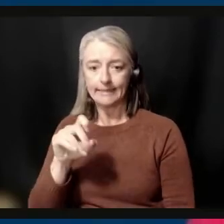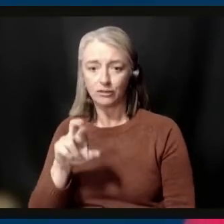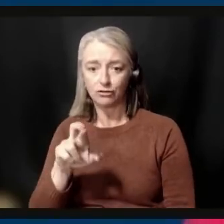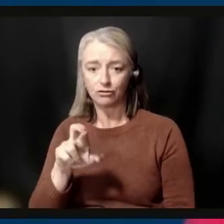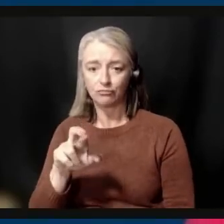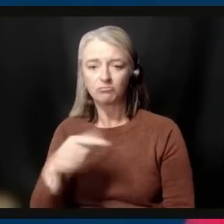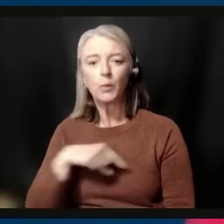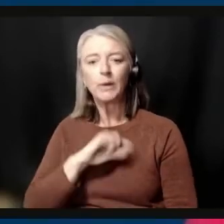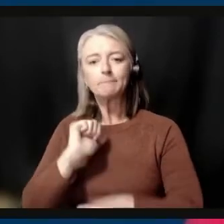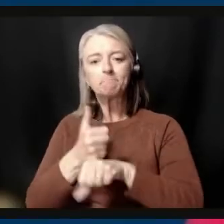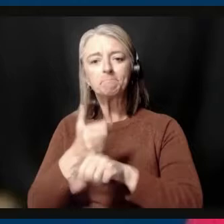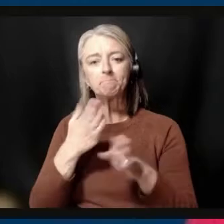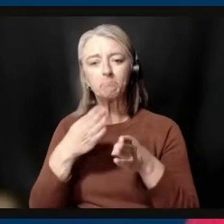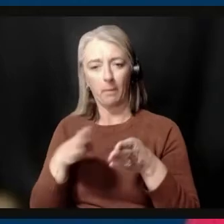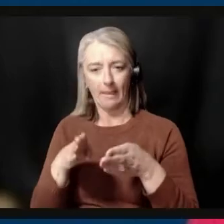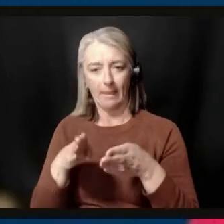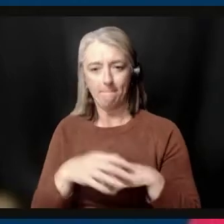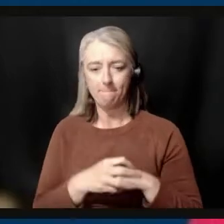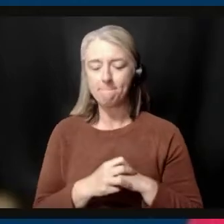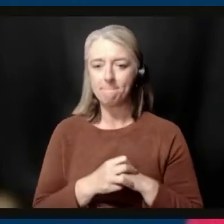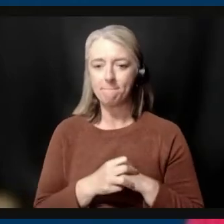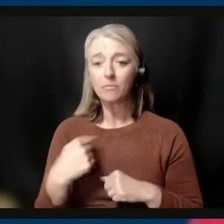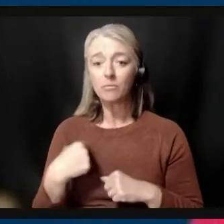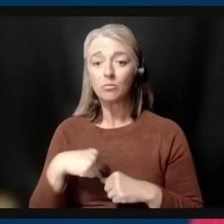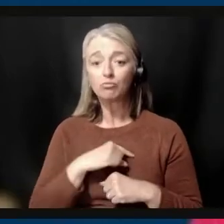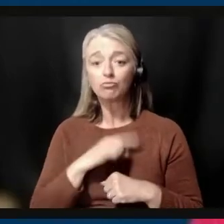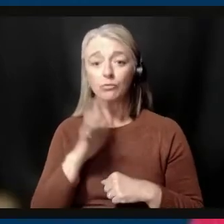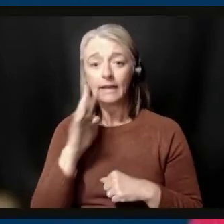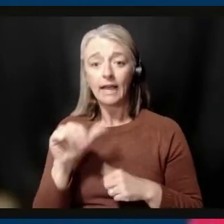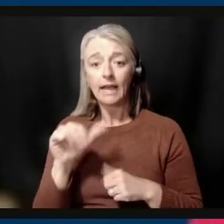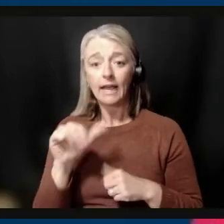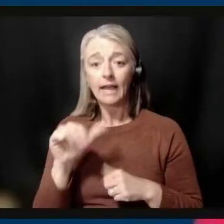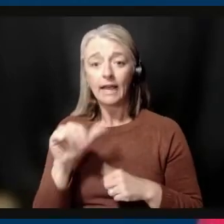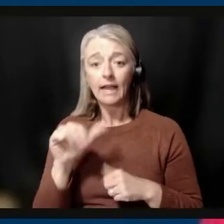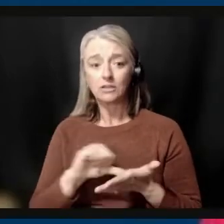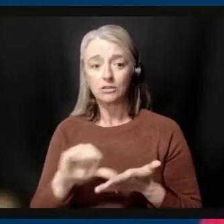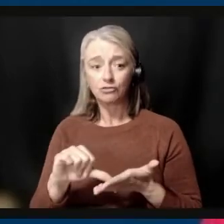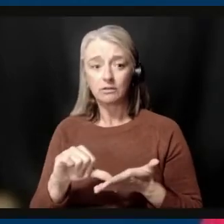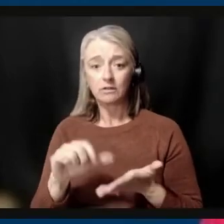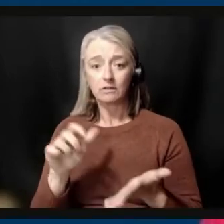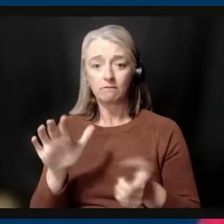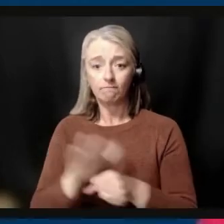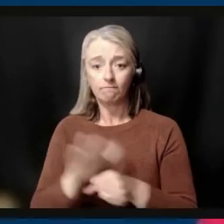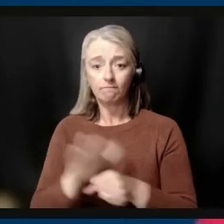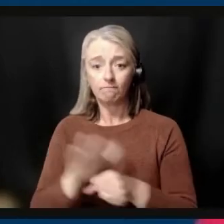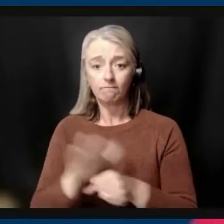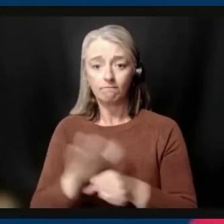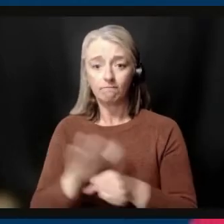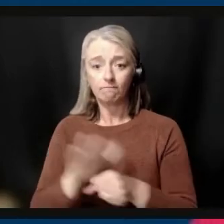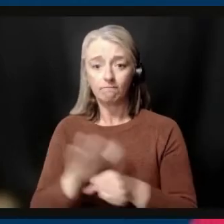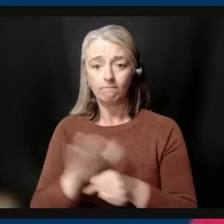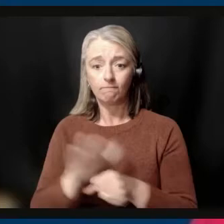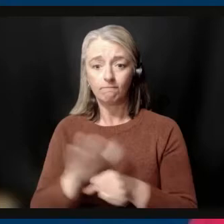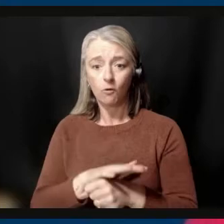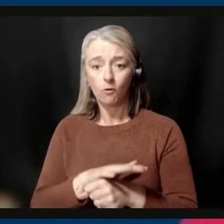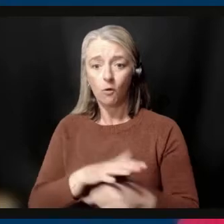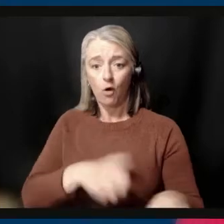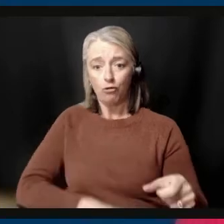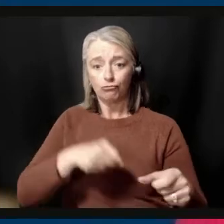plan that I would have surgery for a hysterectomy, and then we would